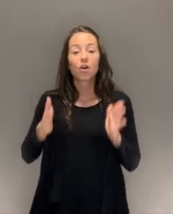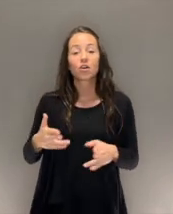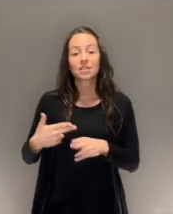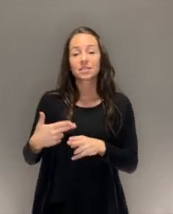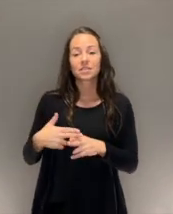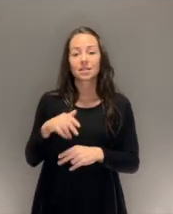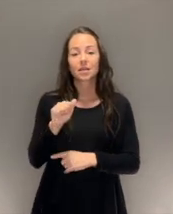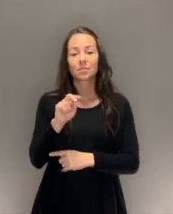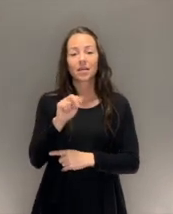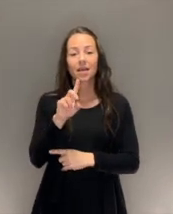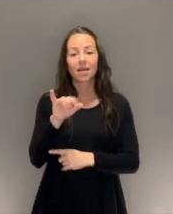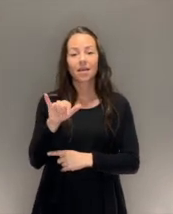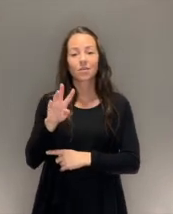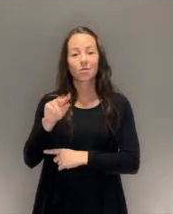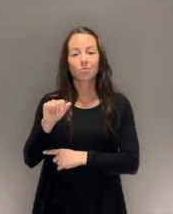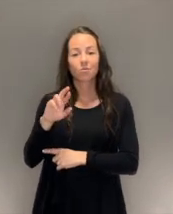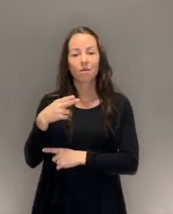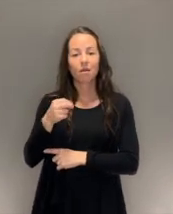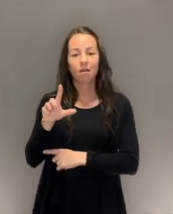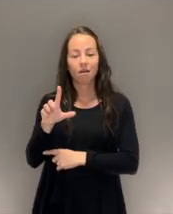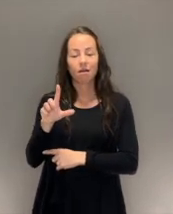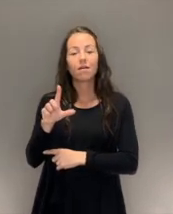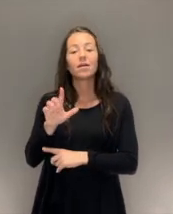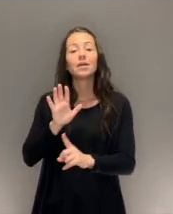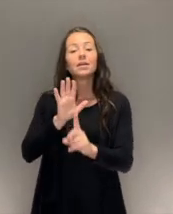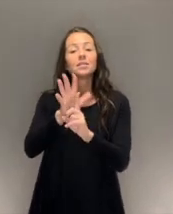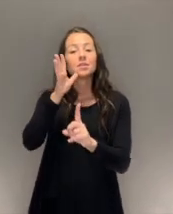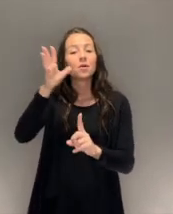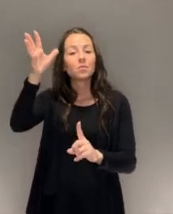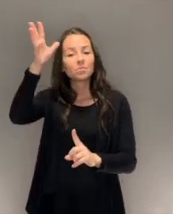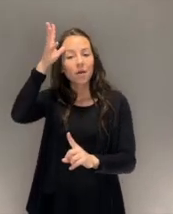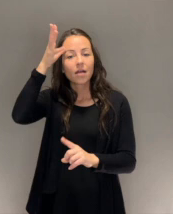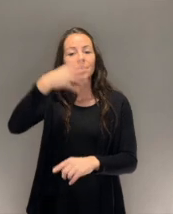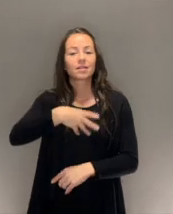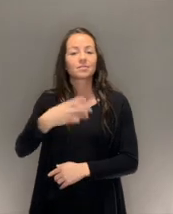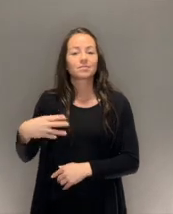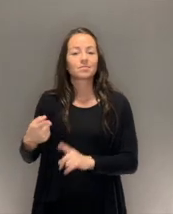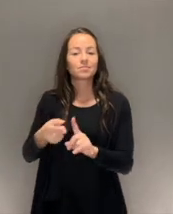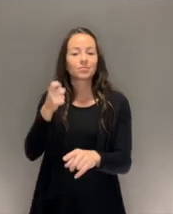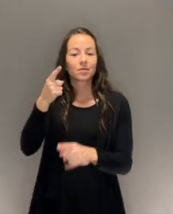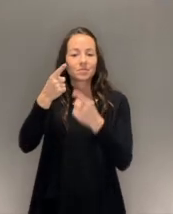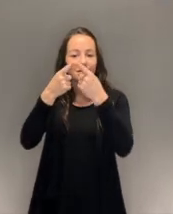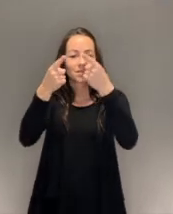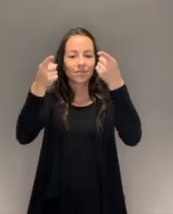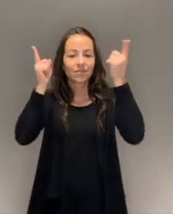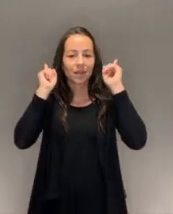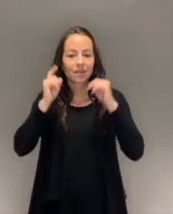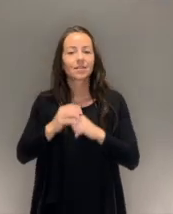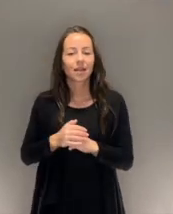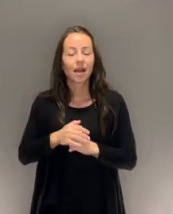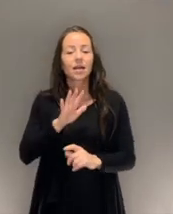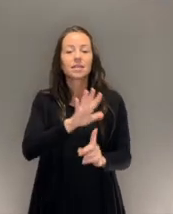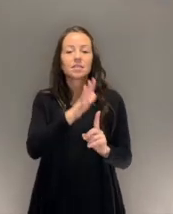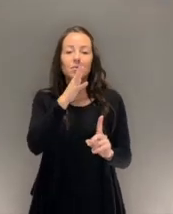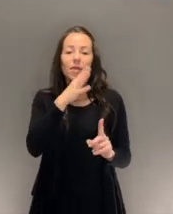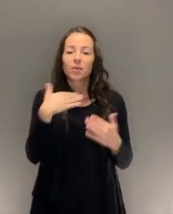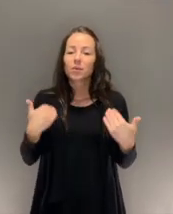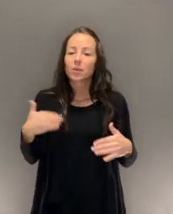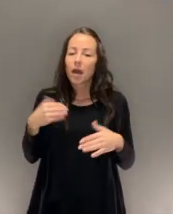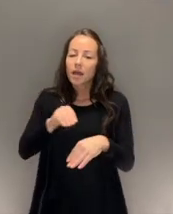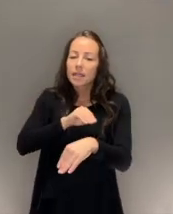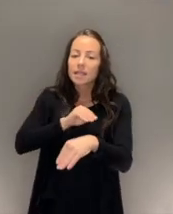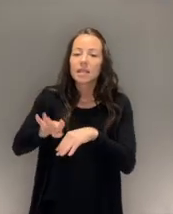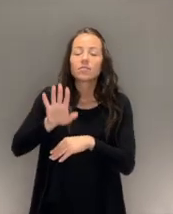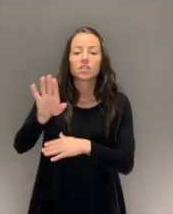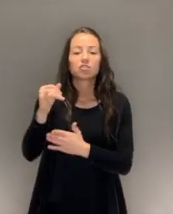Andy Warhol. He was born to Slovakian immigrant parents, and his mother especially was a big influence on his